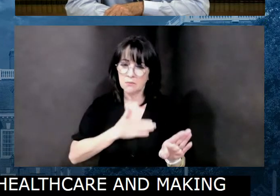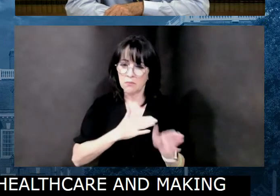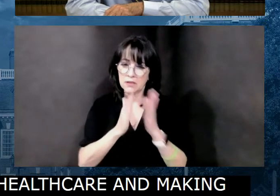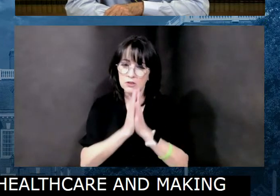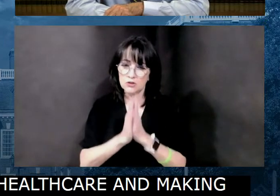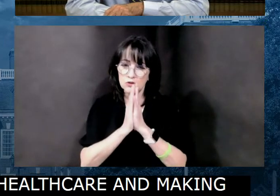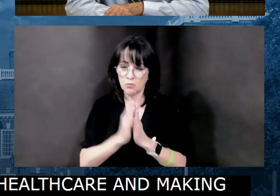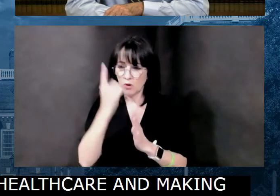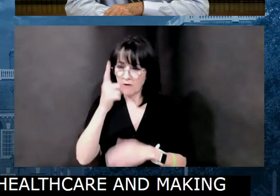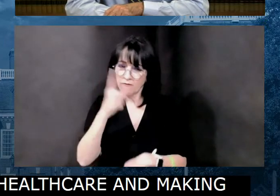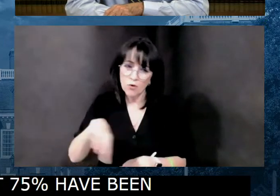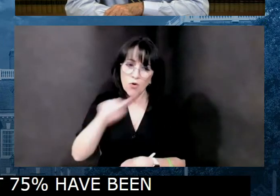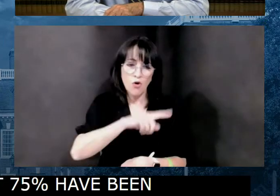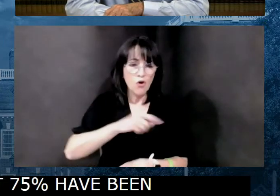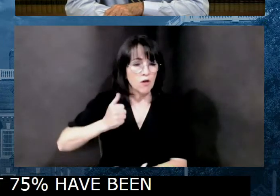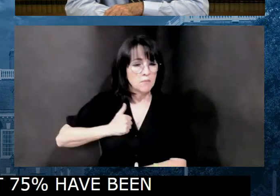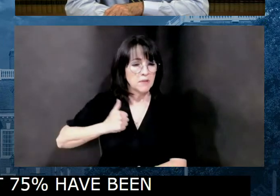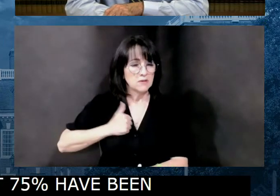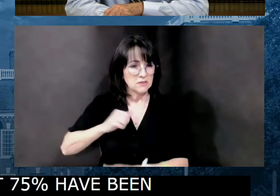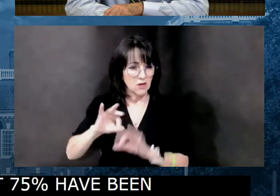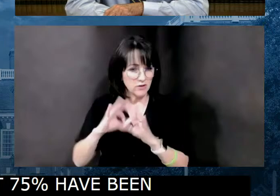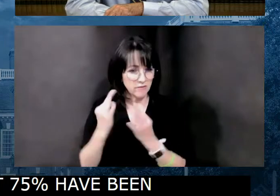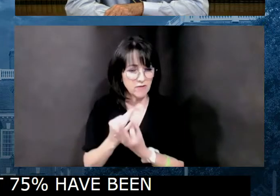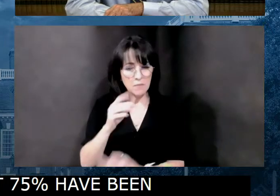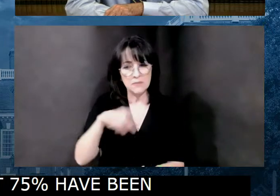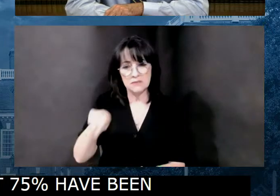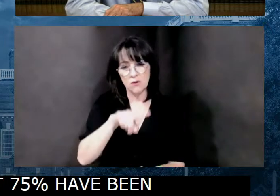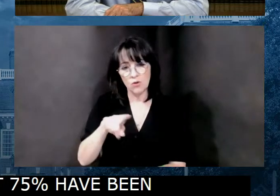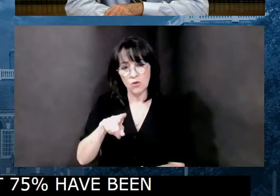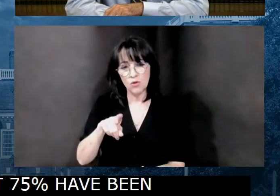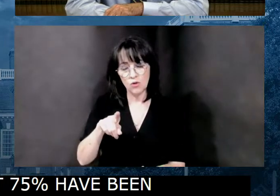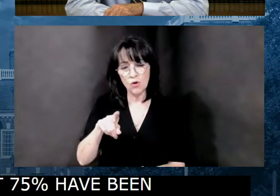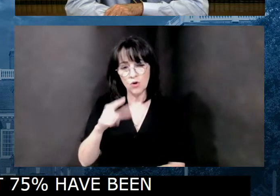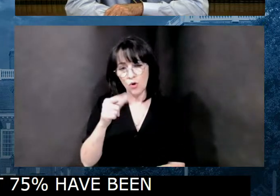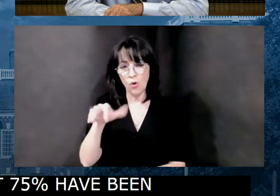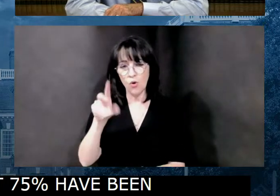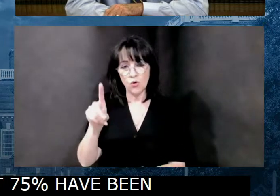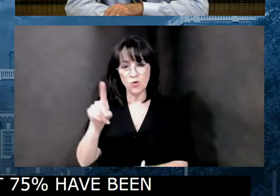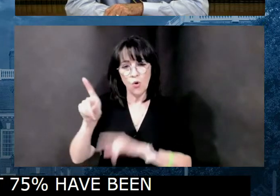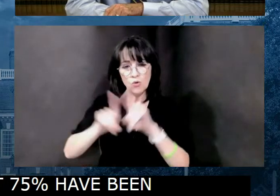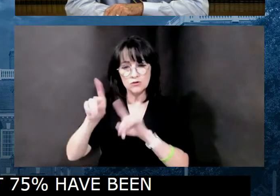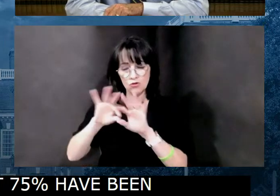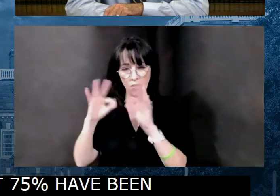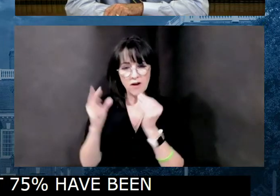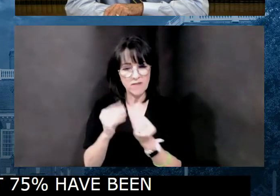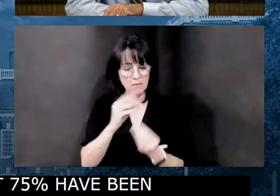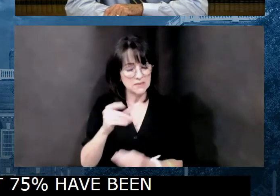made the ultimate sacrifice in the Gold Star families, and remember our veterans today.